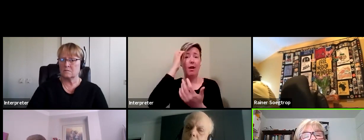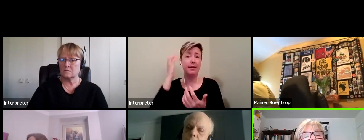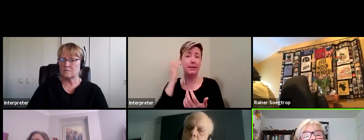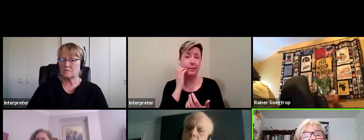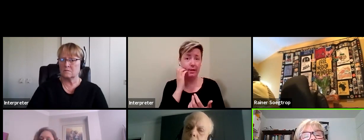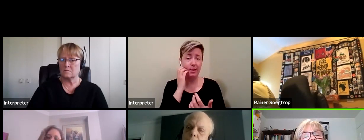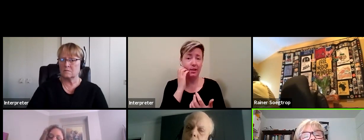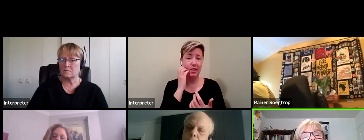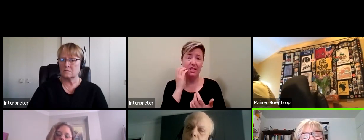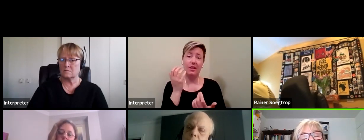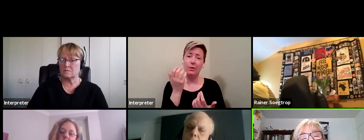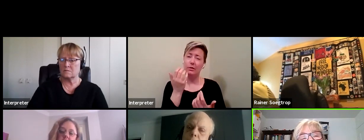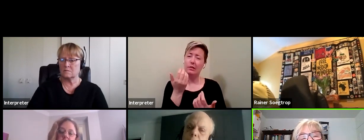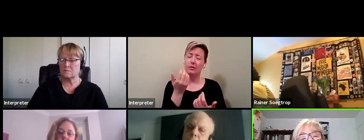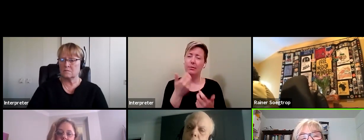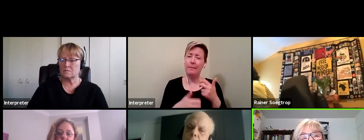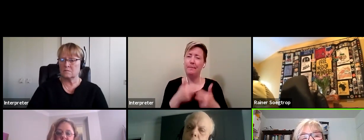care homes have